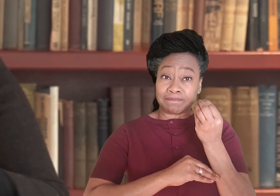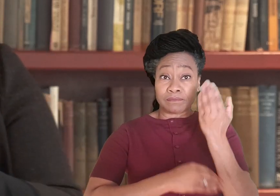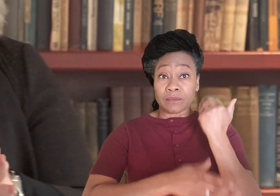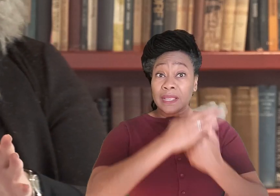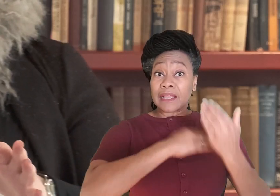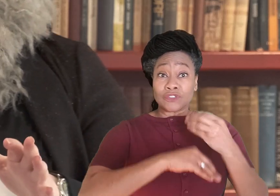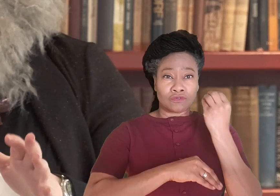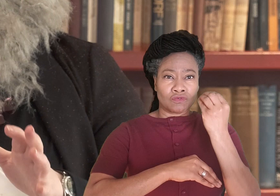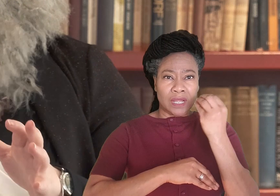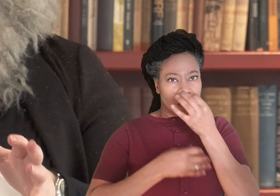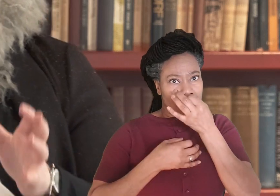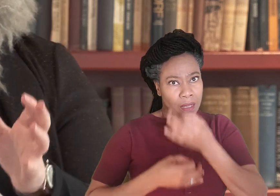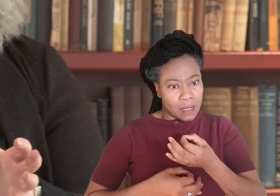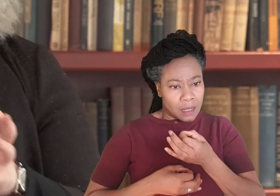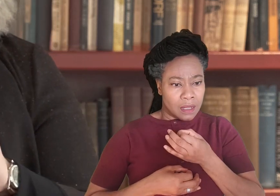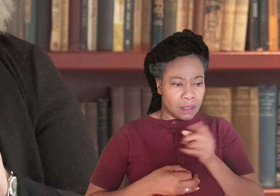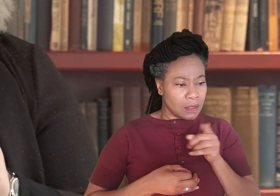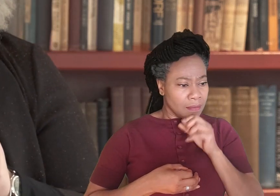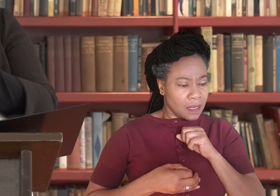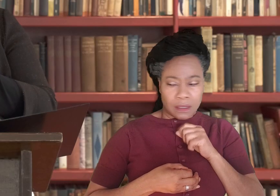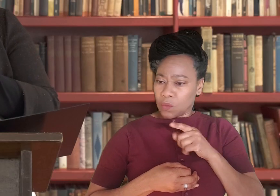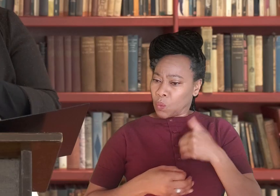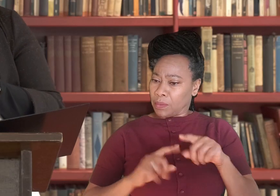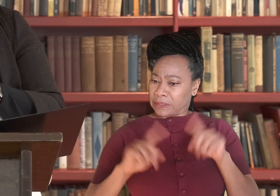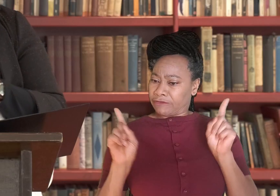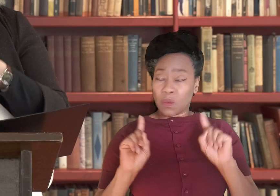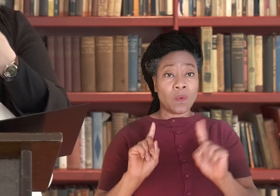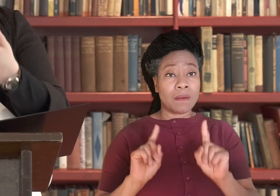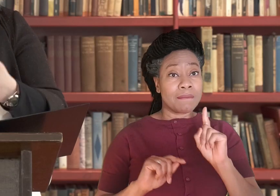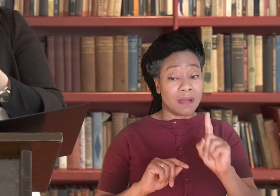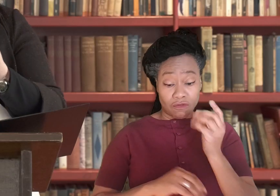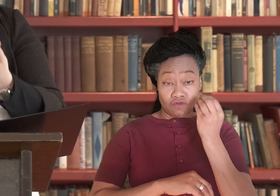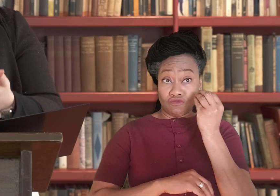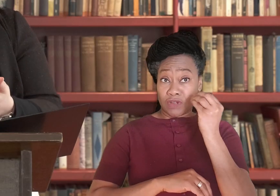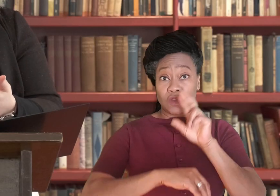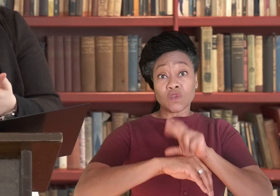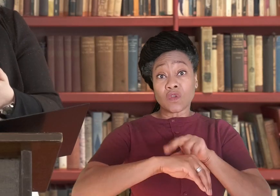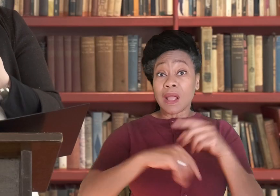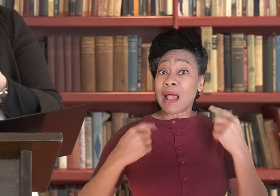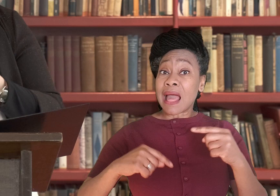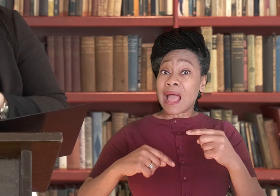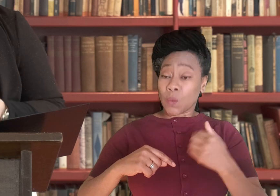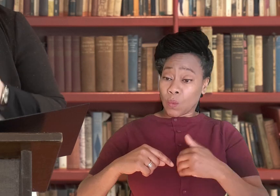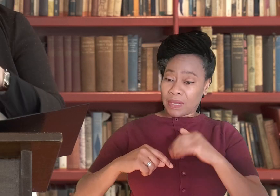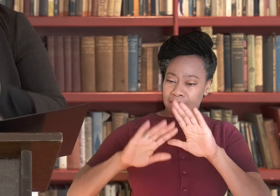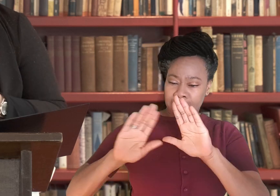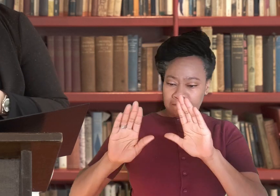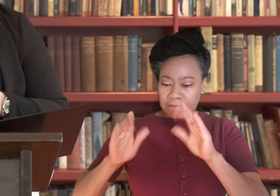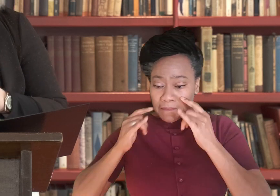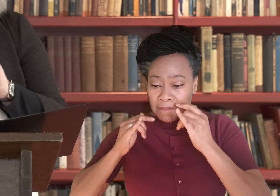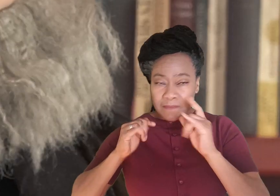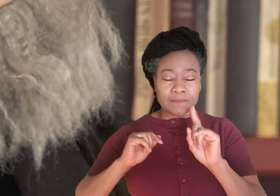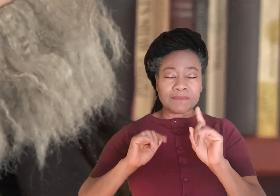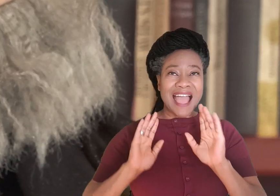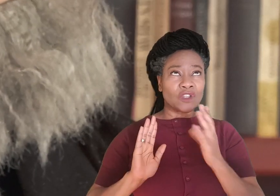were fascinated by the differences between men and women, but Greek doctors weren't allowed to examine women as they did men, so they had to use